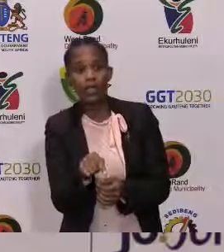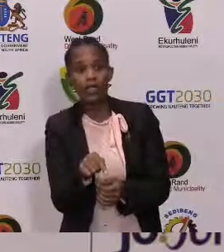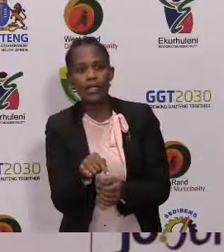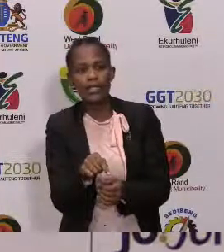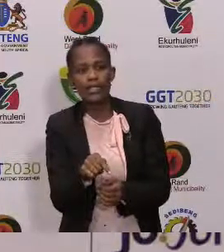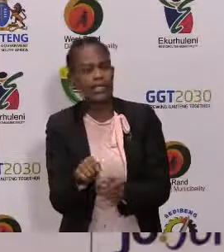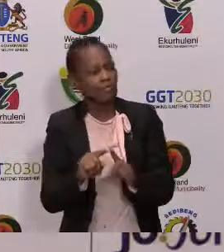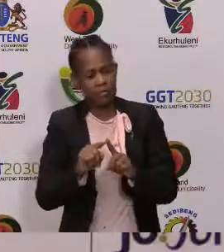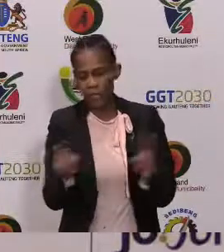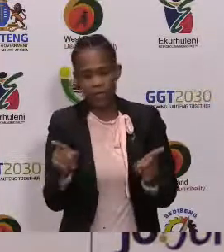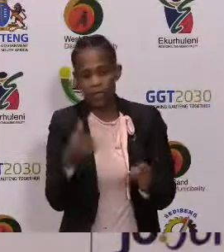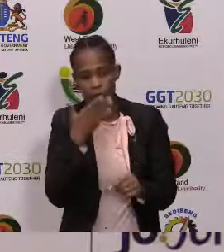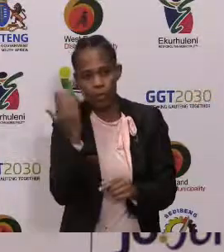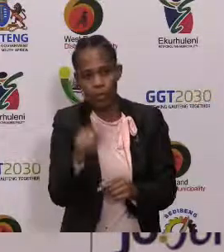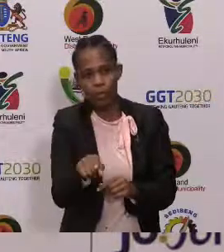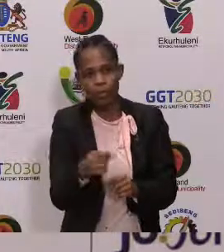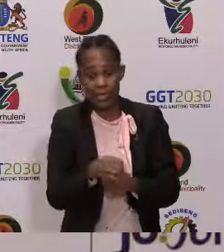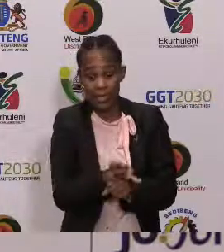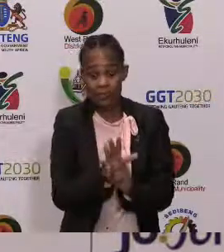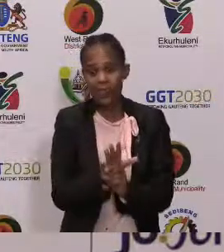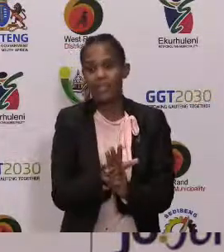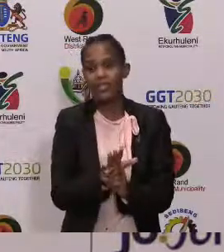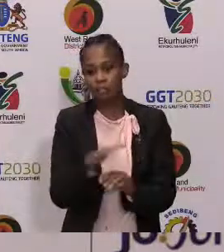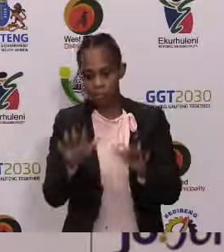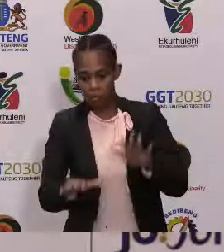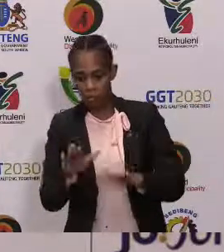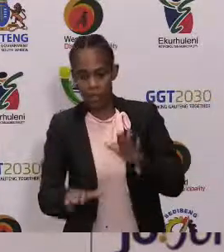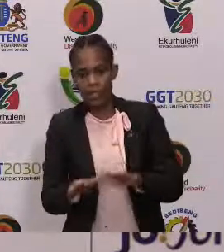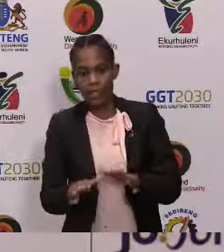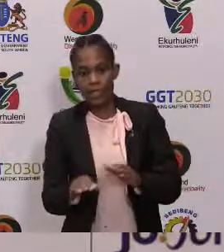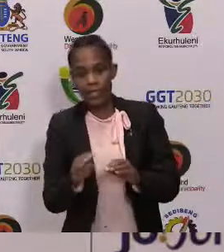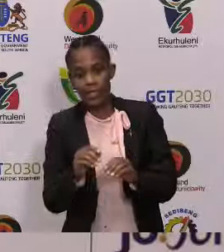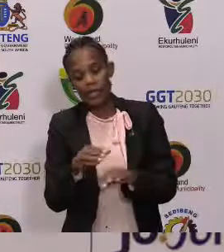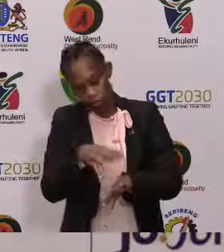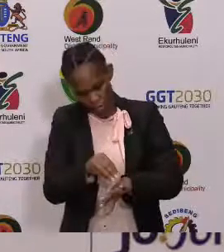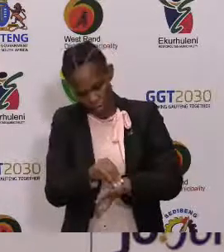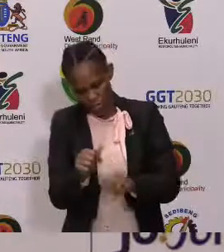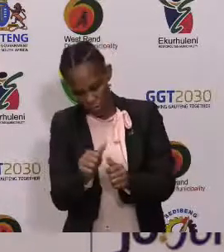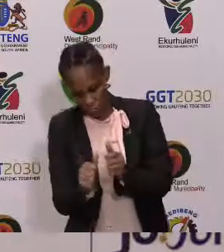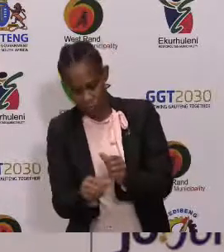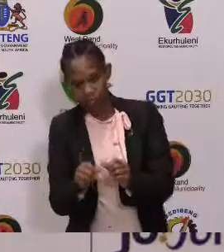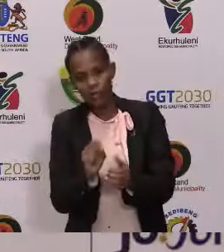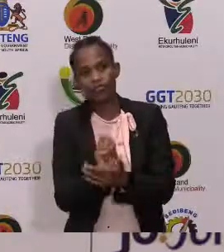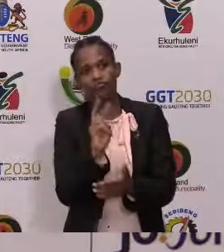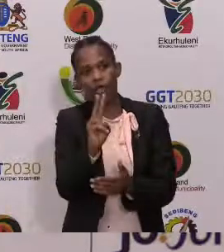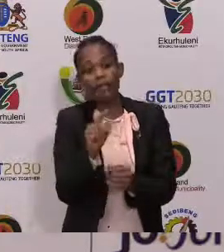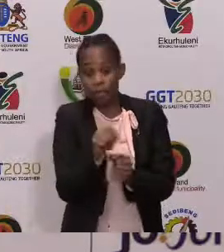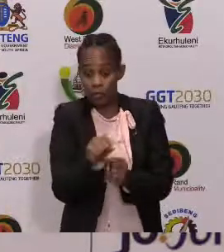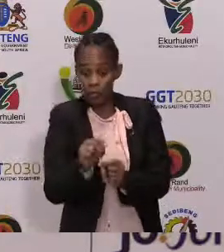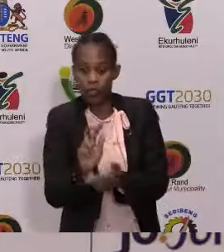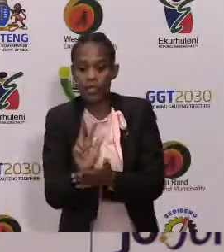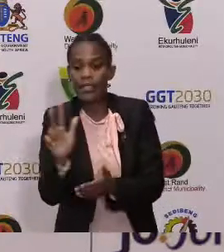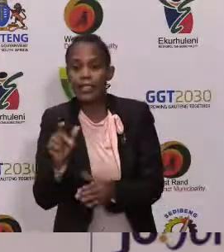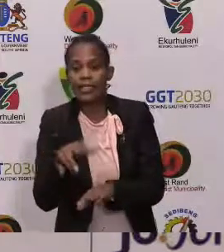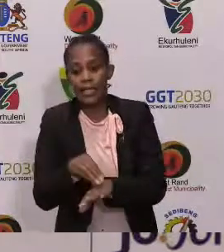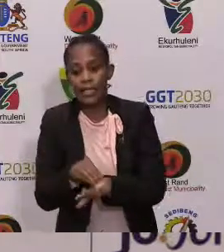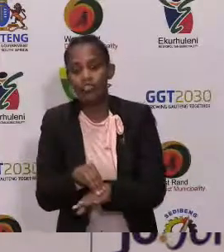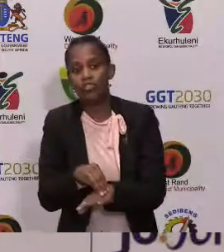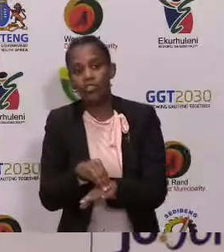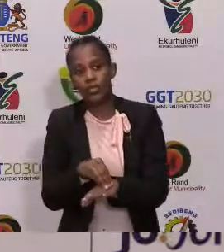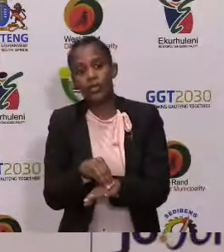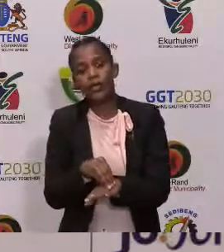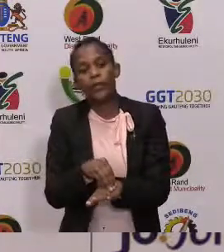no difference in infection rates between children under the age of 12, people between 12 and 18 years, and adults above 18